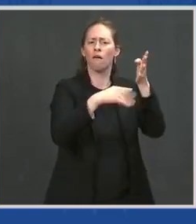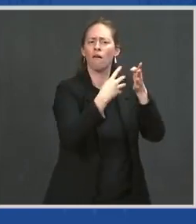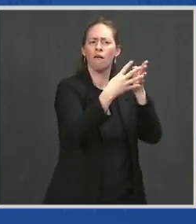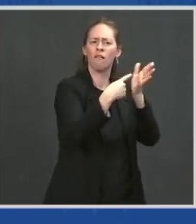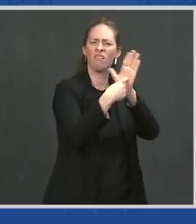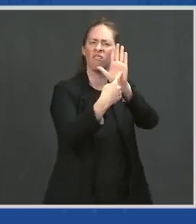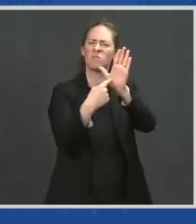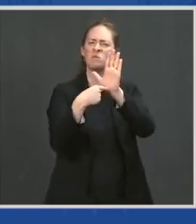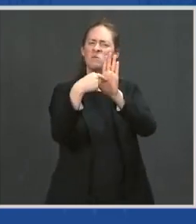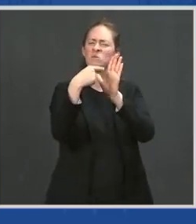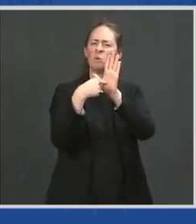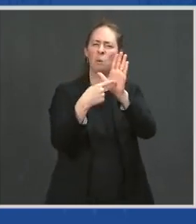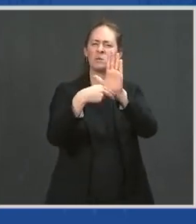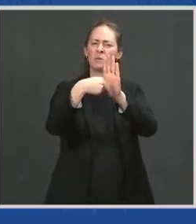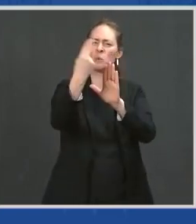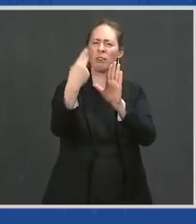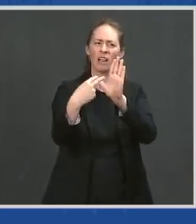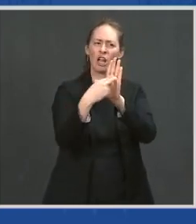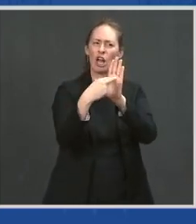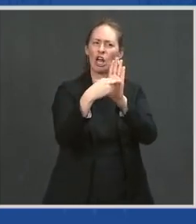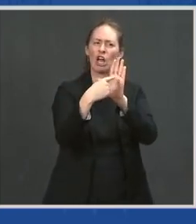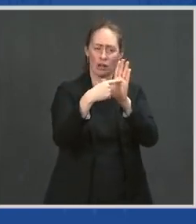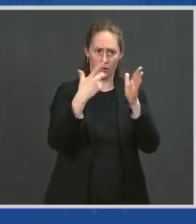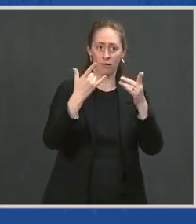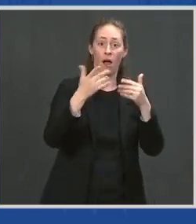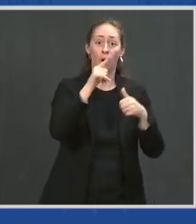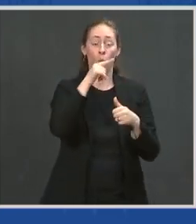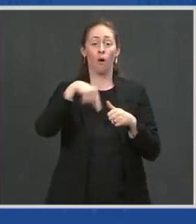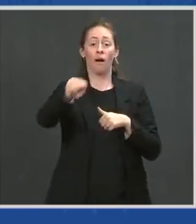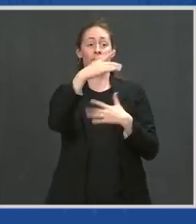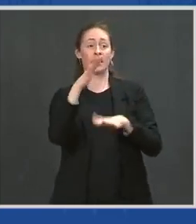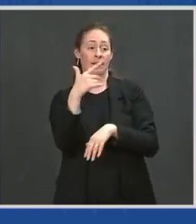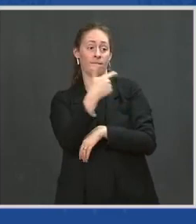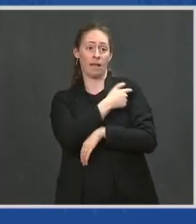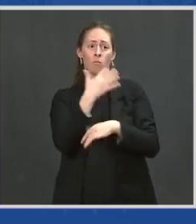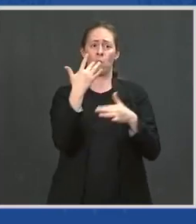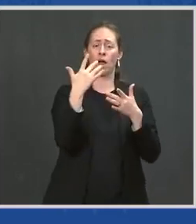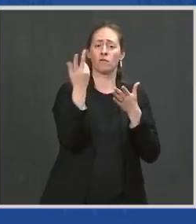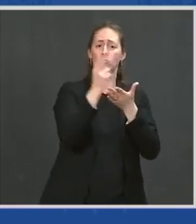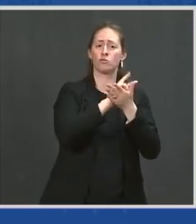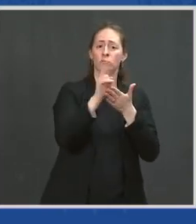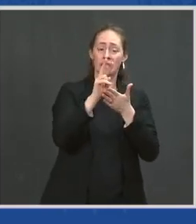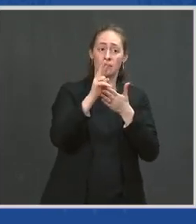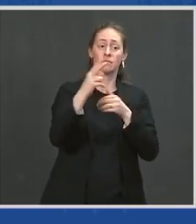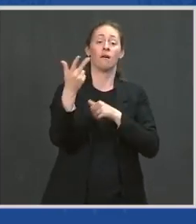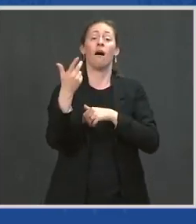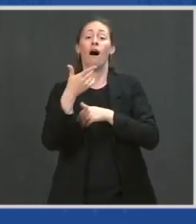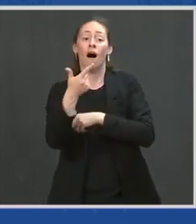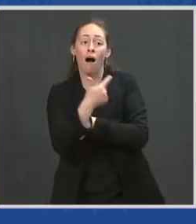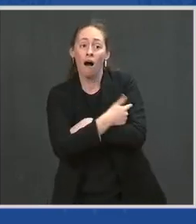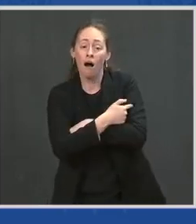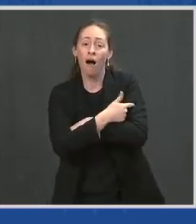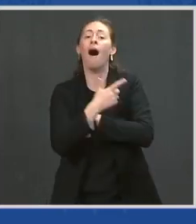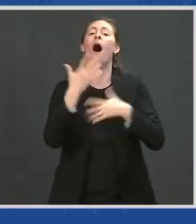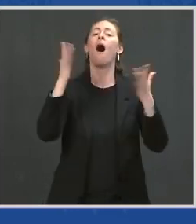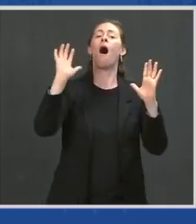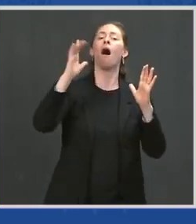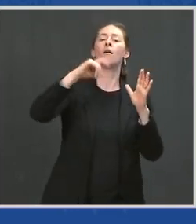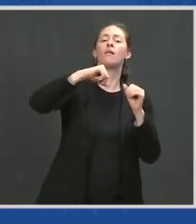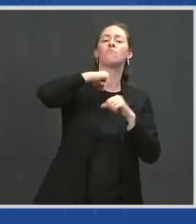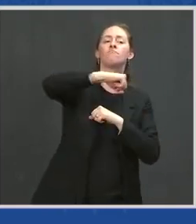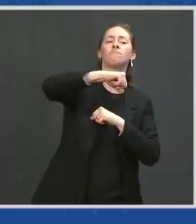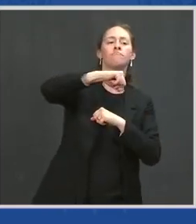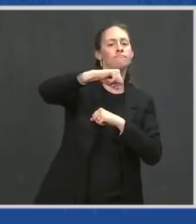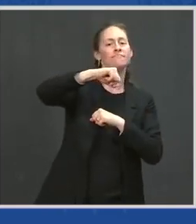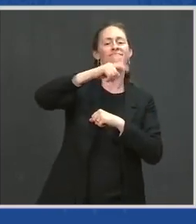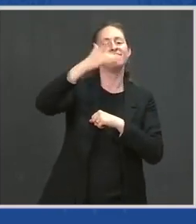vaccinated, 2 weeks beyond your last shot, you are nearly 100% protected against death from COVID, no